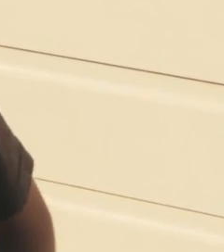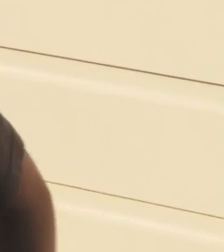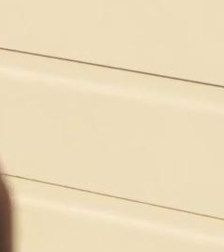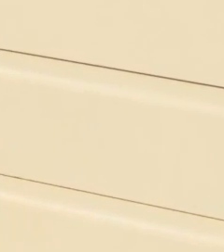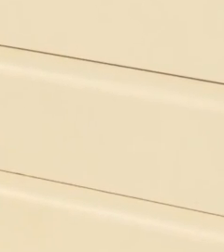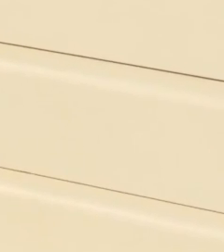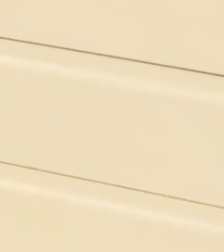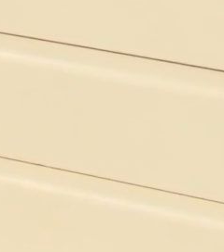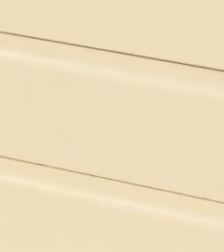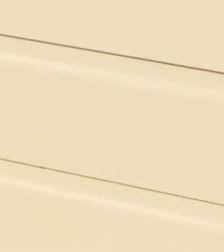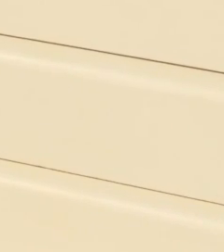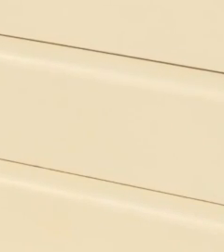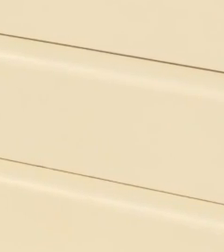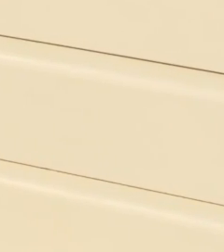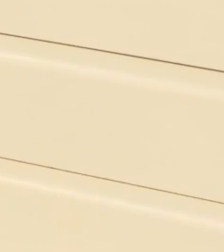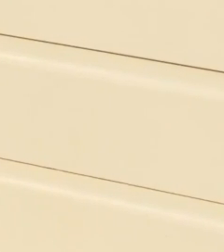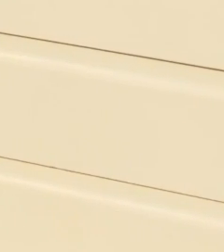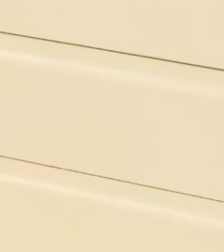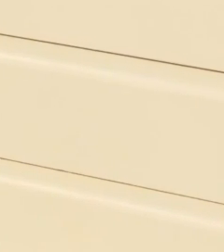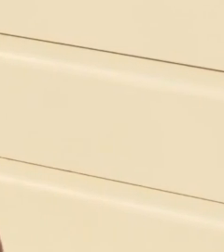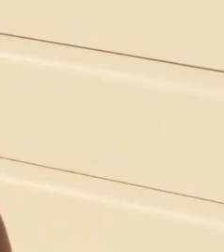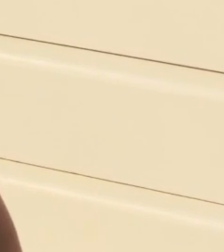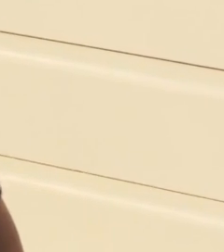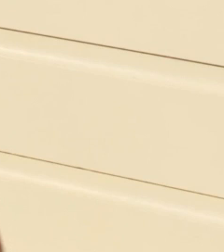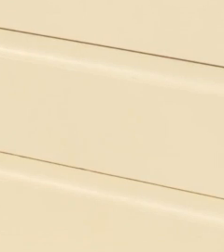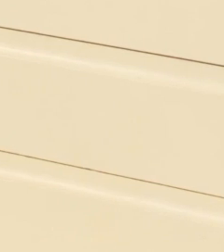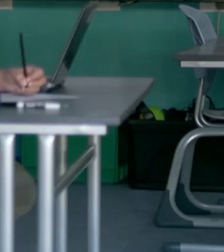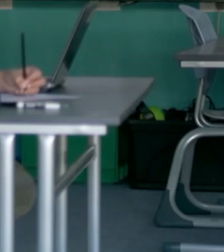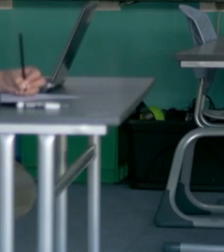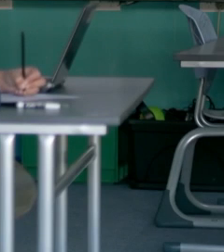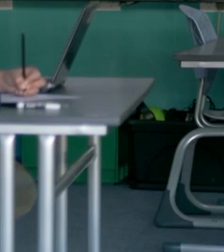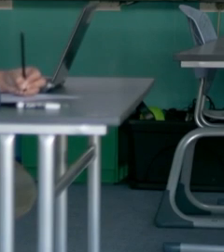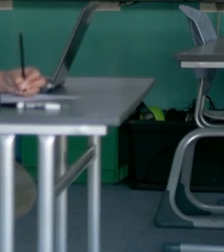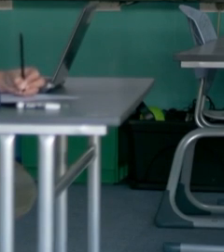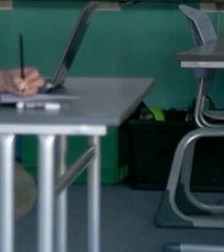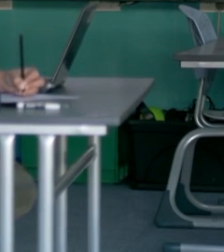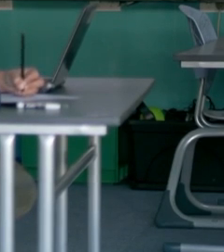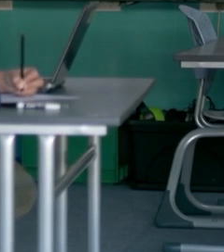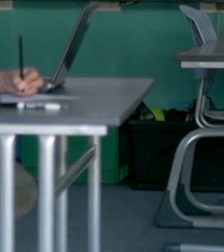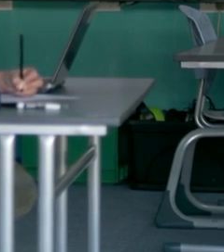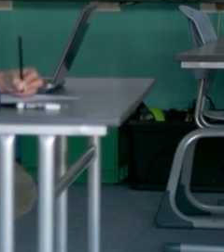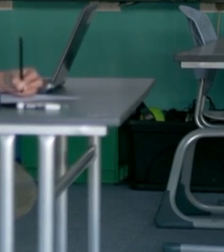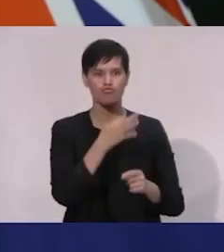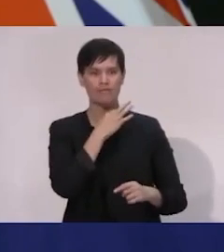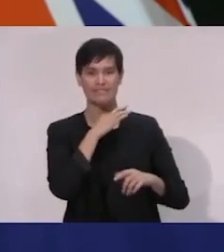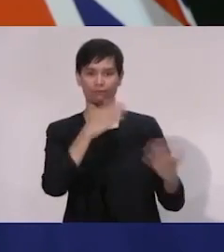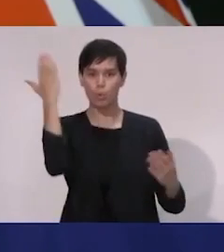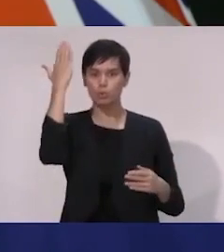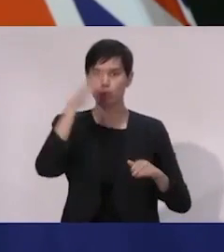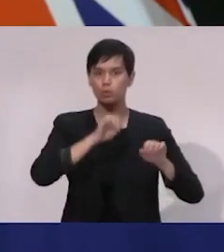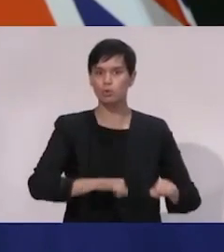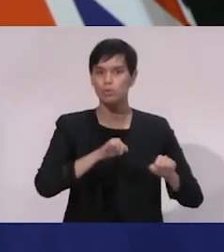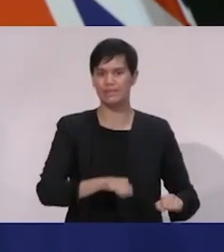school was, I got to see my friends in person instead of talking to them on the phone and on Teams and all of that. This afternoon, the Director General of Health, Ashley